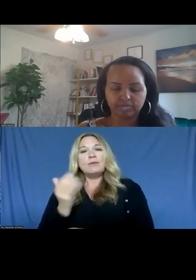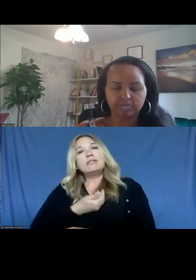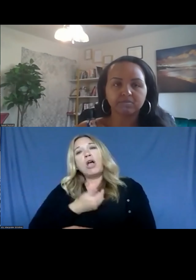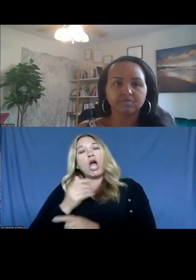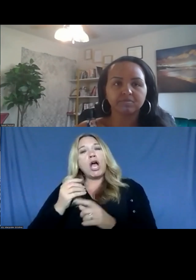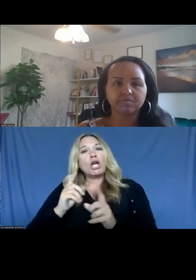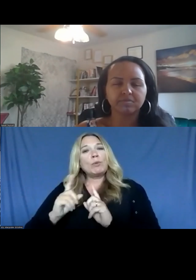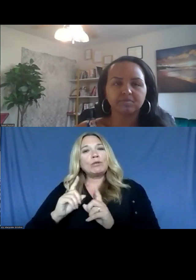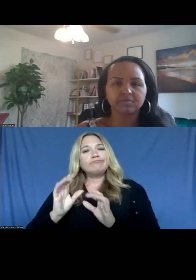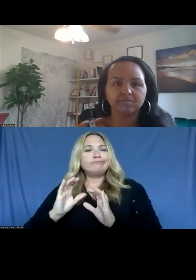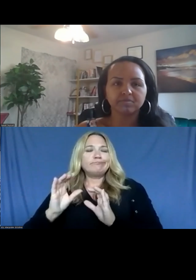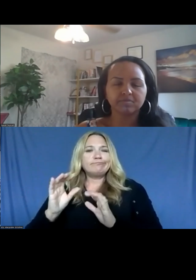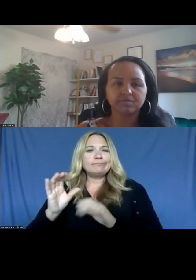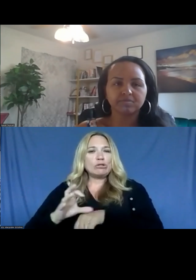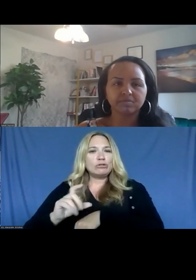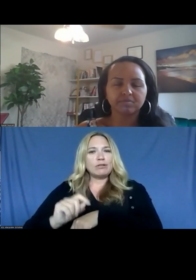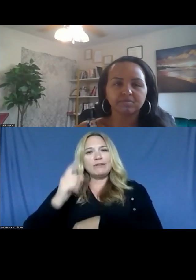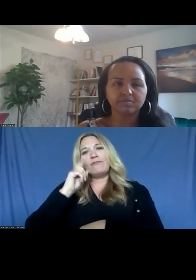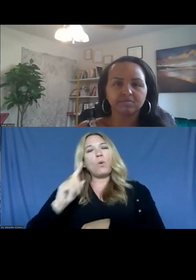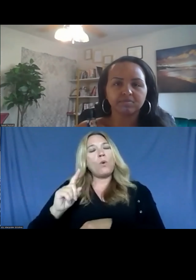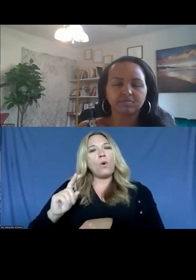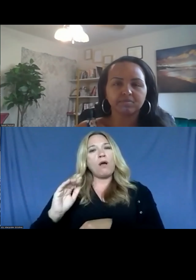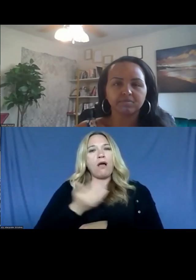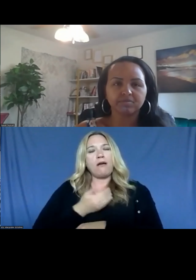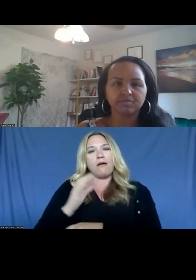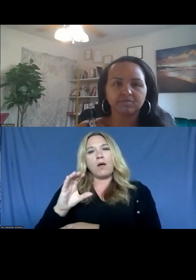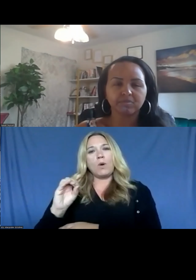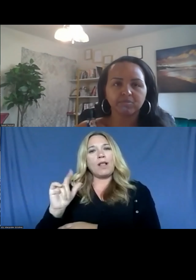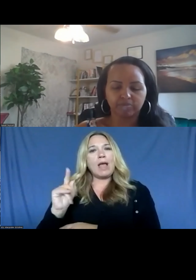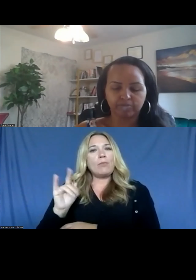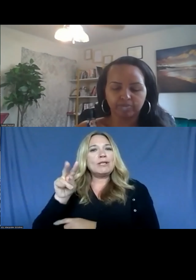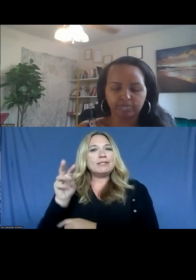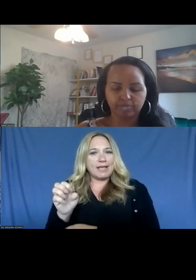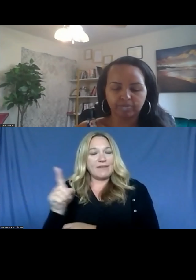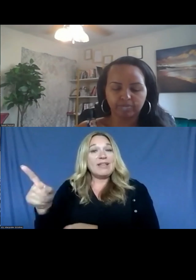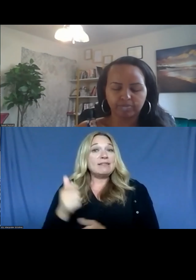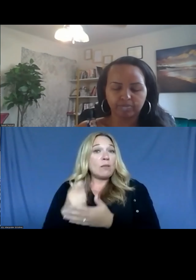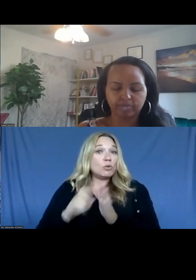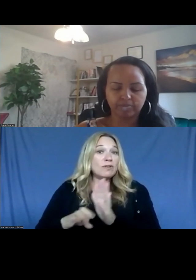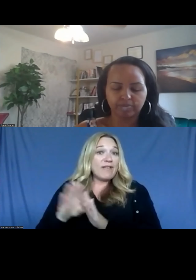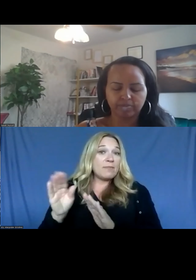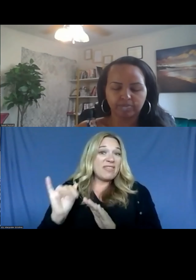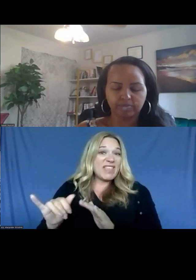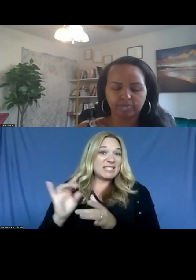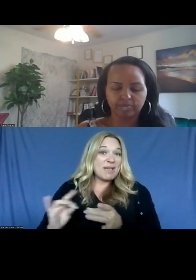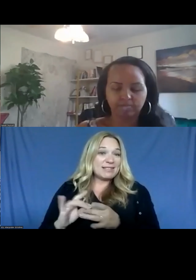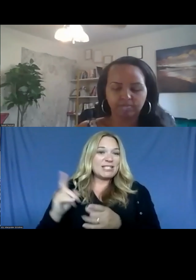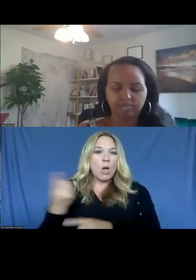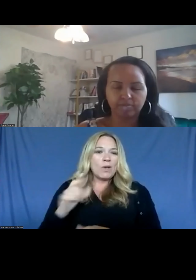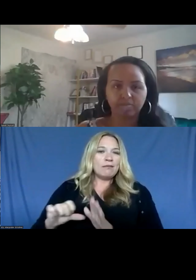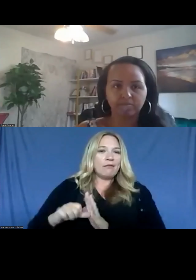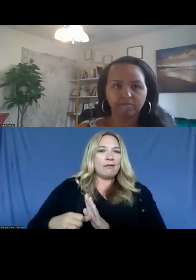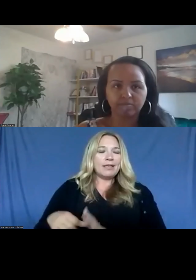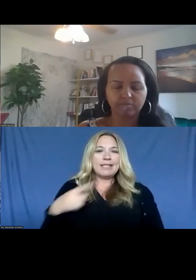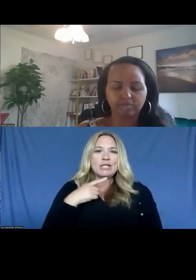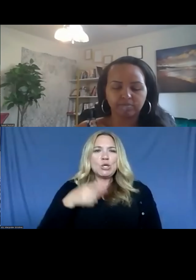communications consultant for a couple of years for the collaborative and has helped us to try to develop this messaging. And she always underscores, it's like, you need the